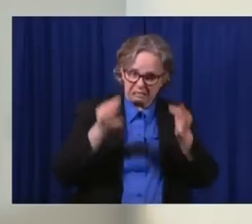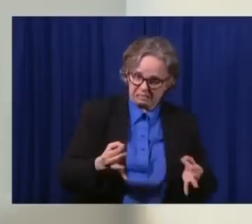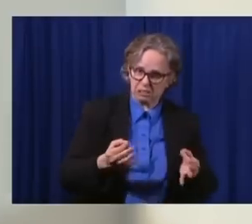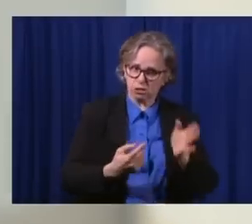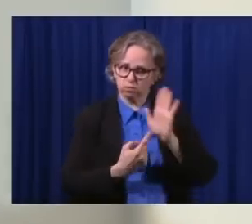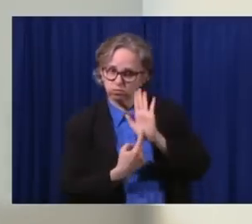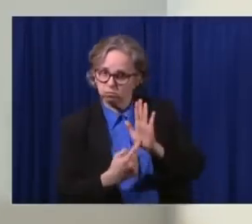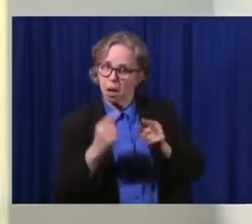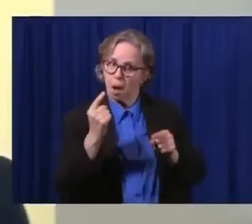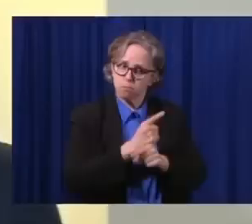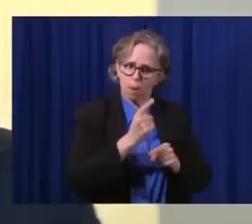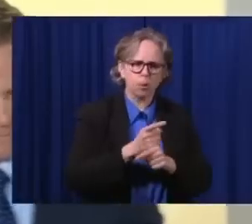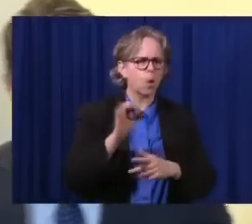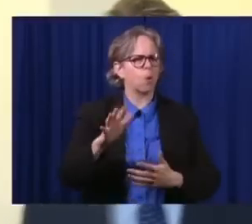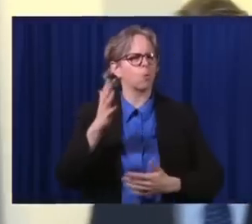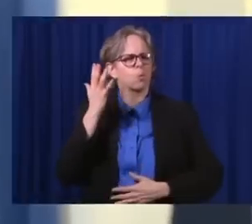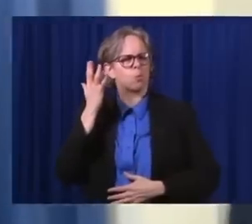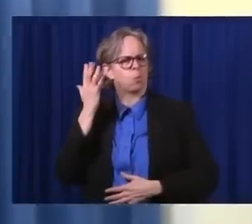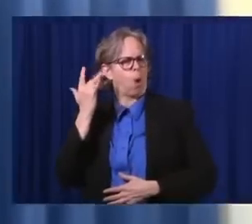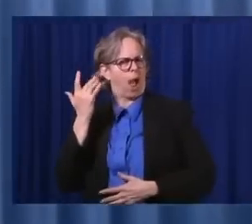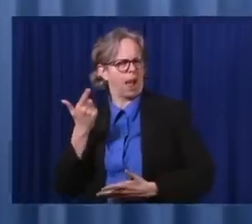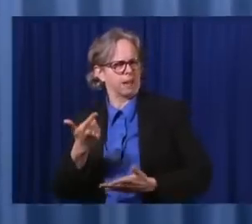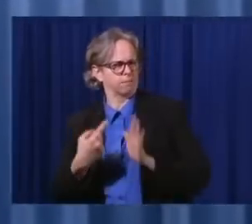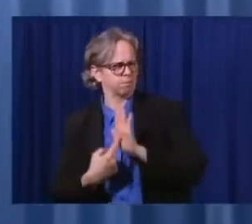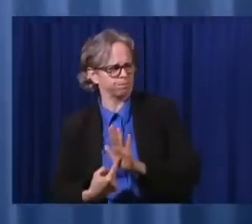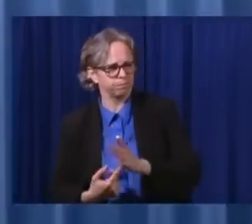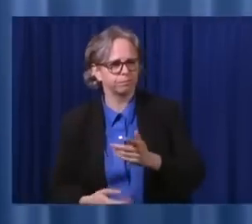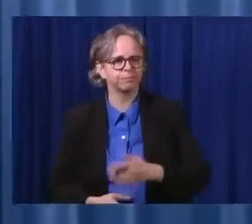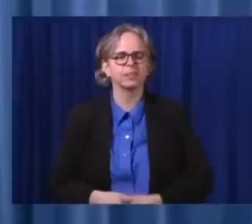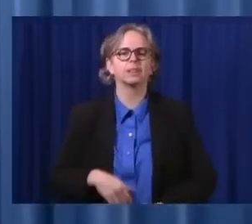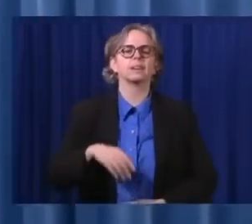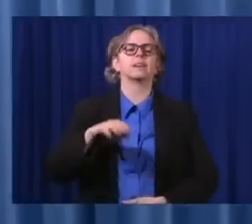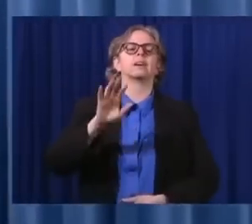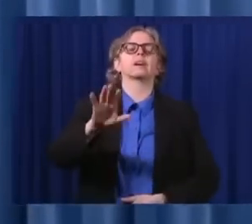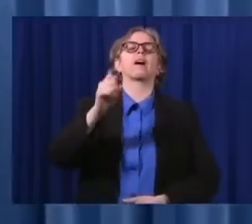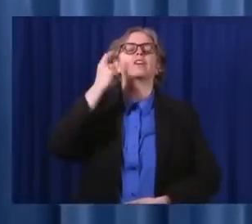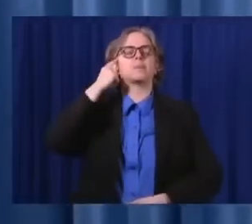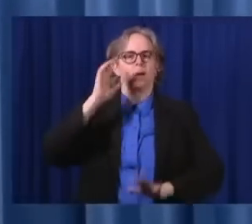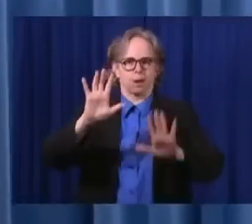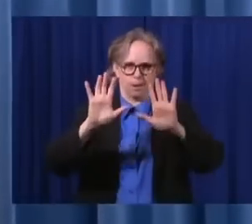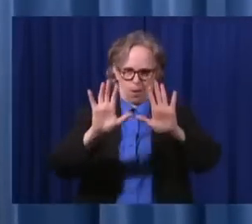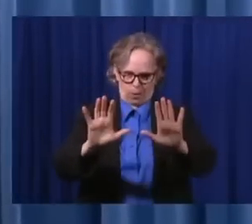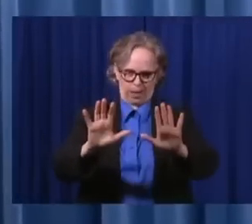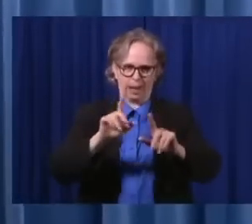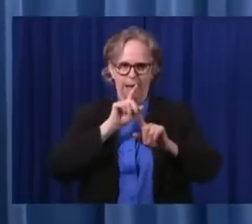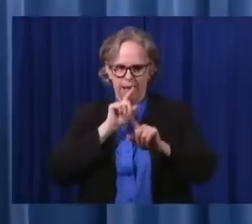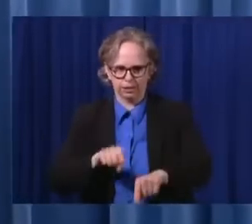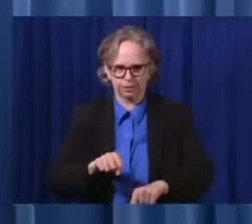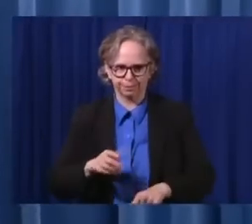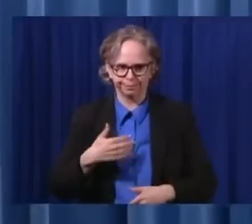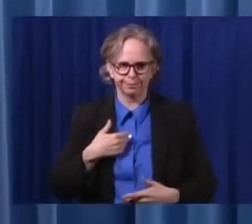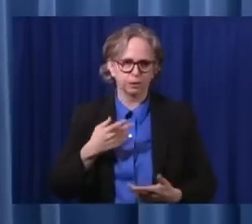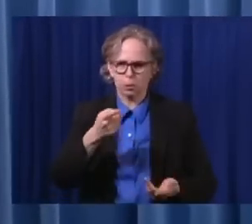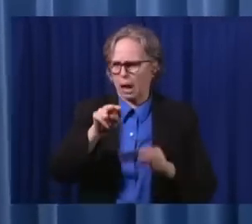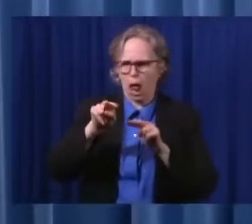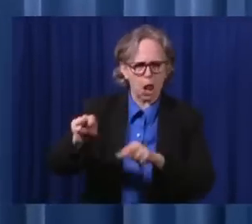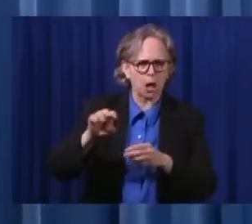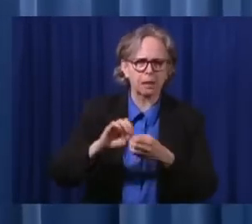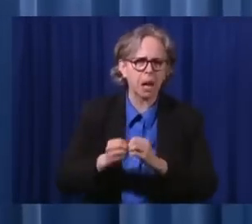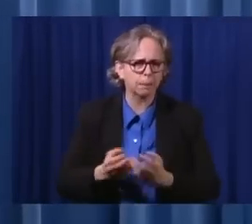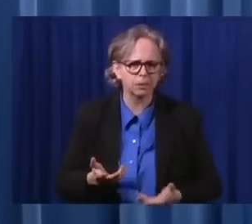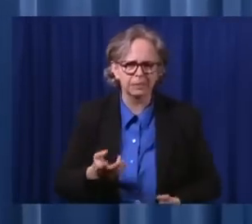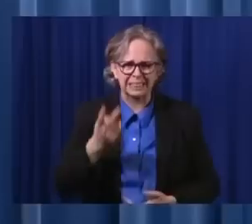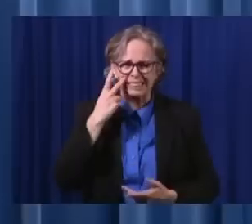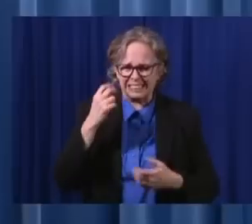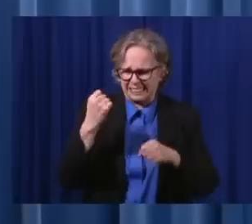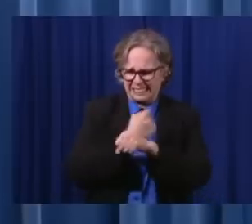the doctors had to say? I learned from the doctors, you can look at statistics, you can look at numbers, but when you see a human being